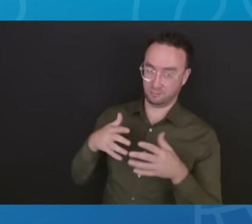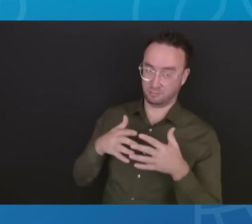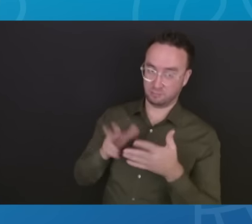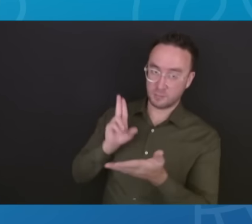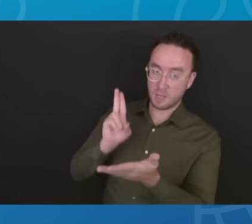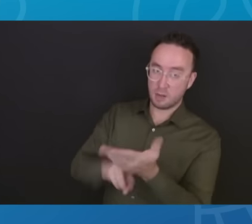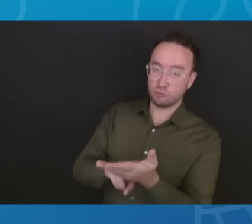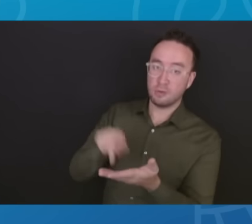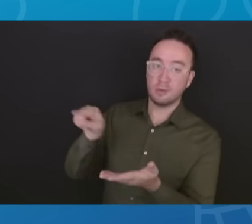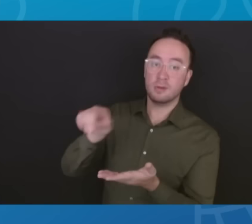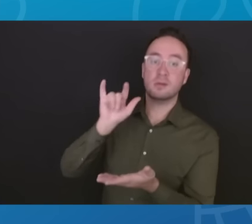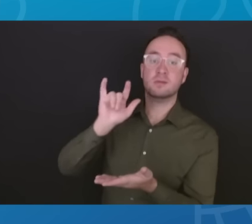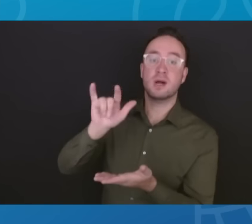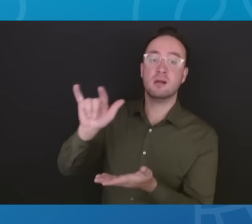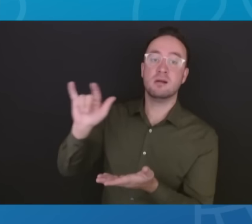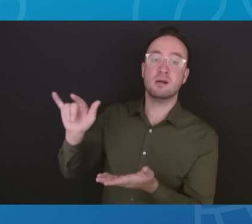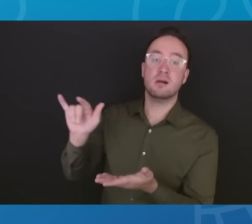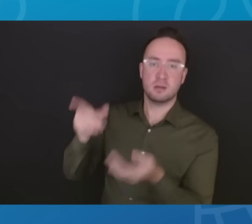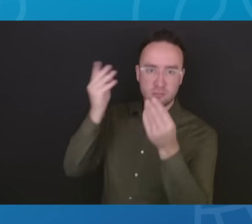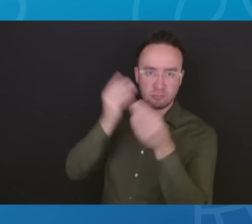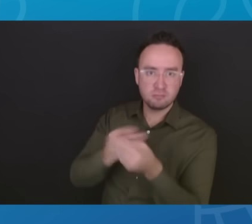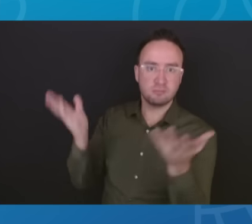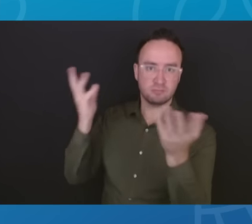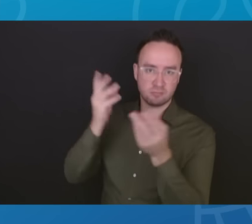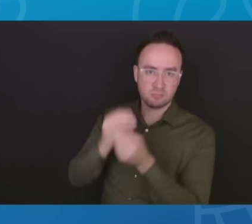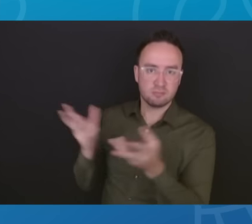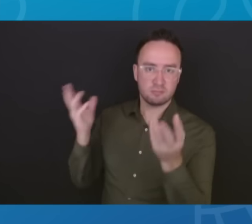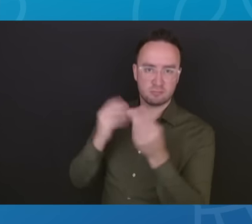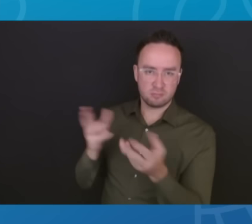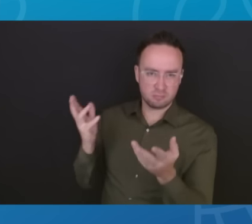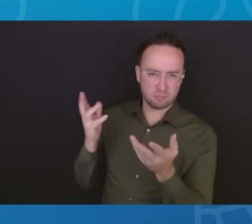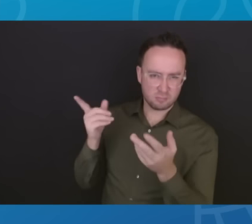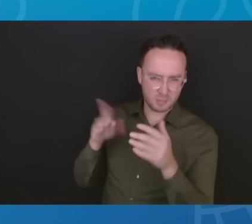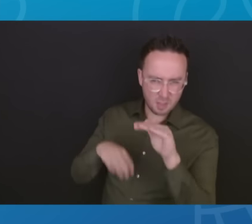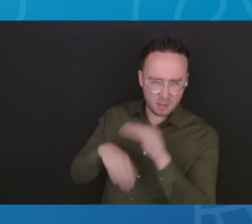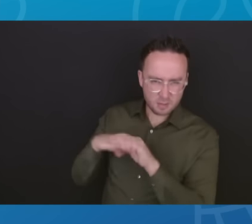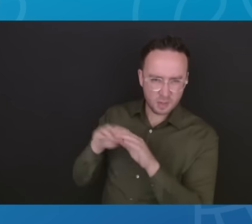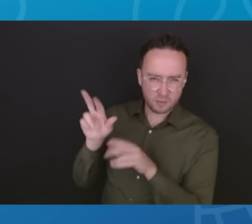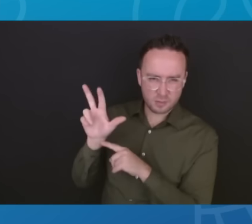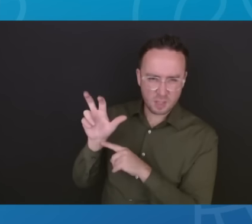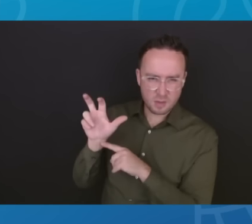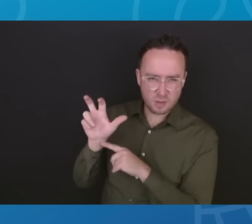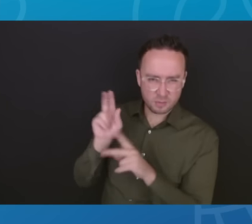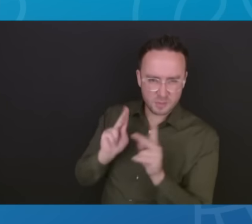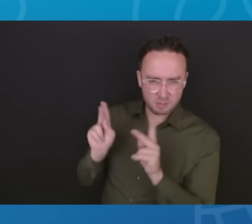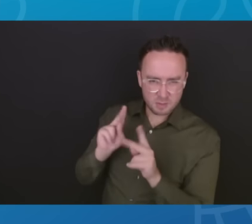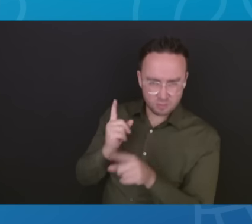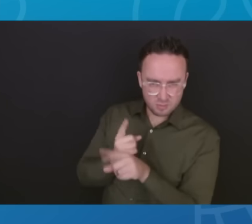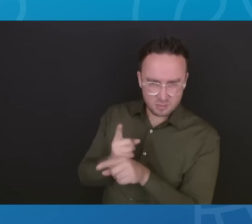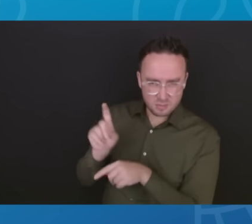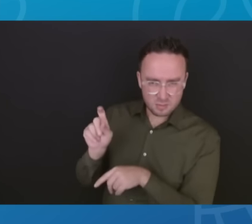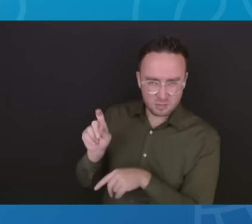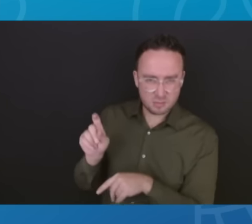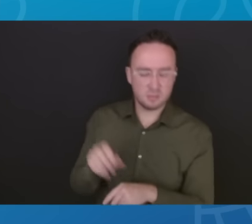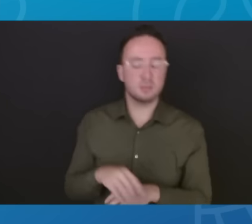every day, that these flights have a capacity of 300 people. Yeah. And there have been how many?